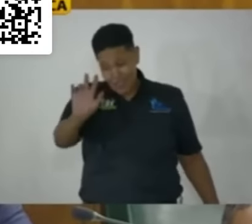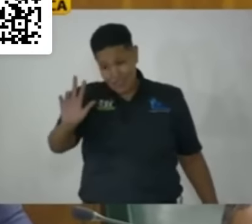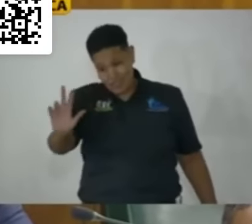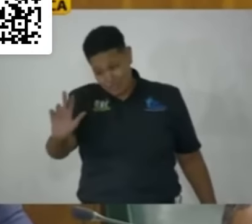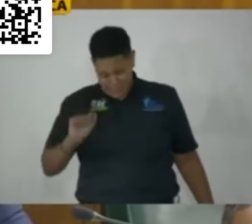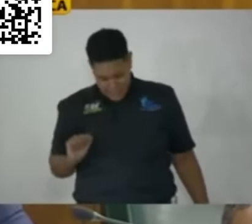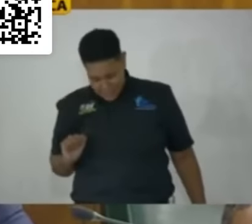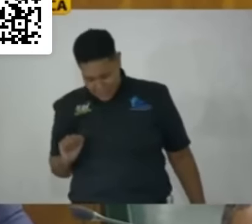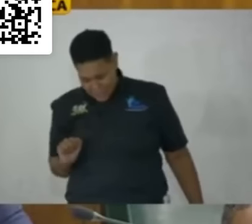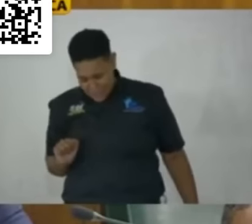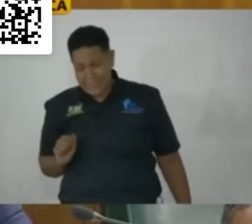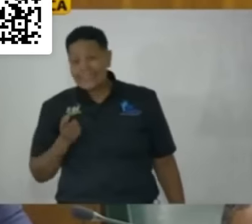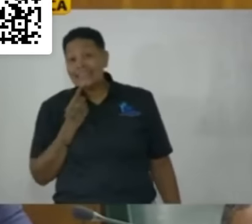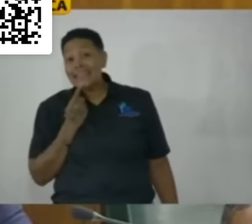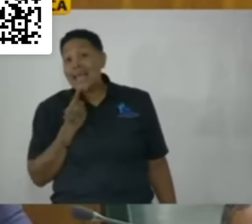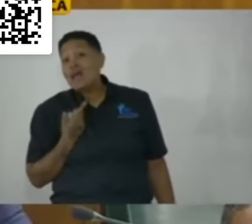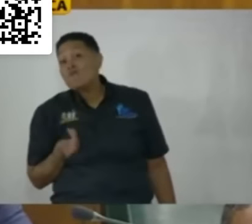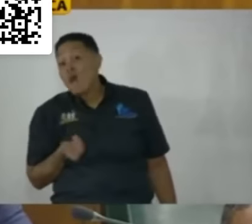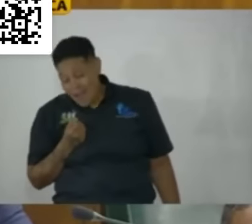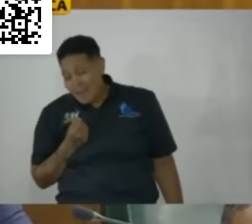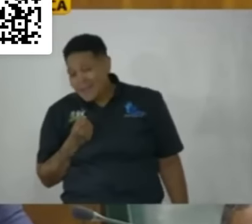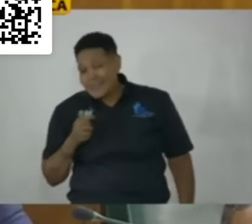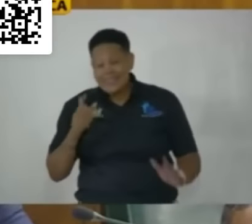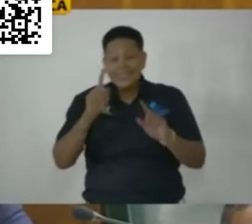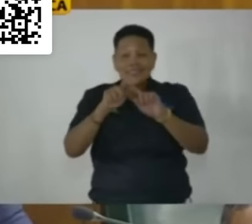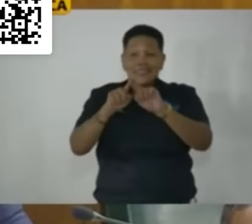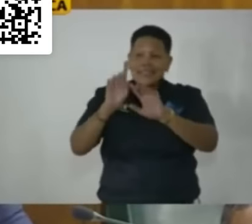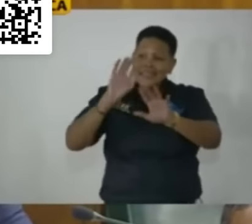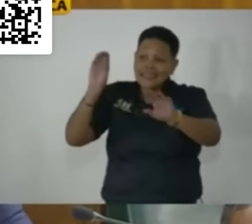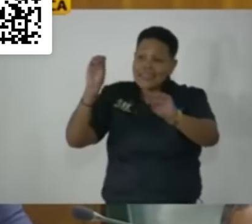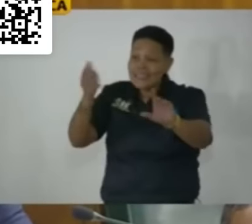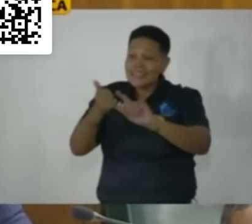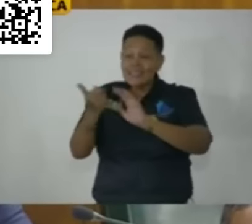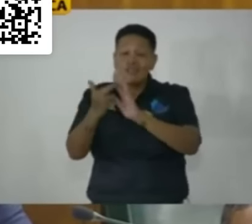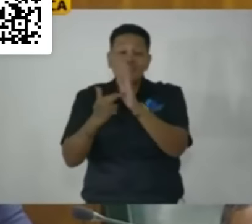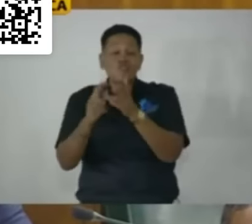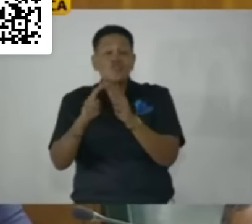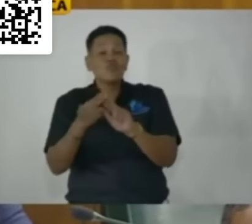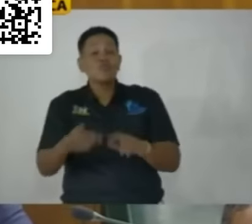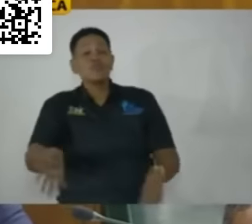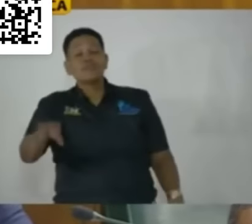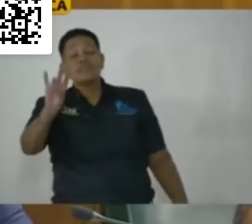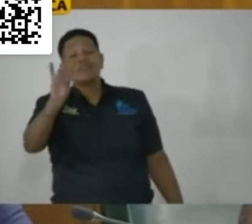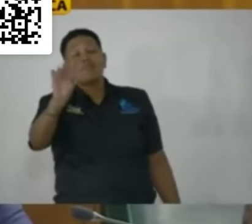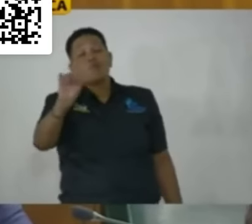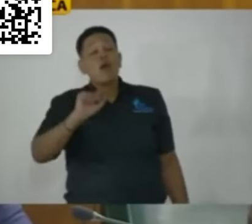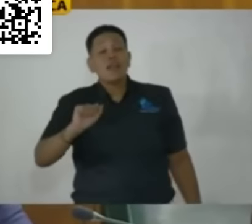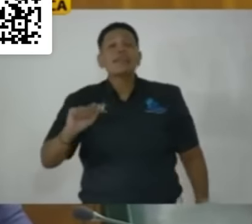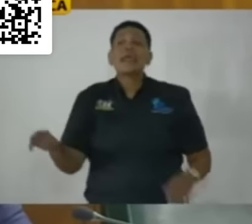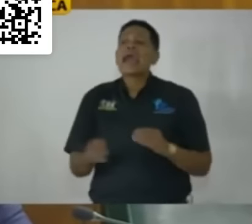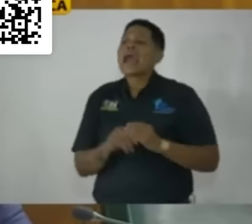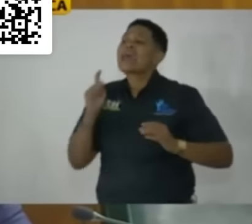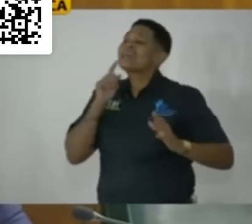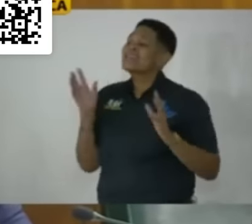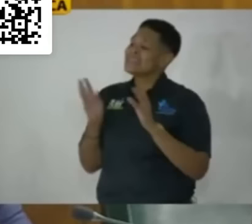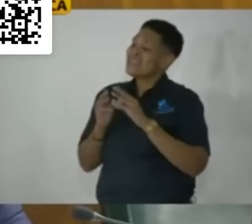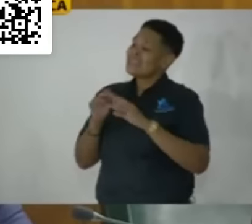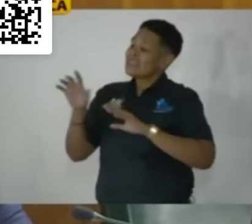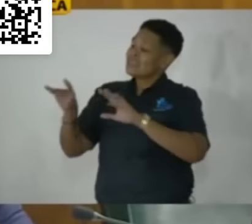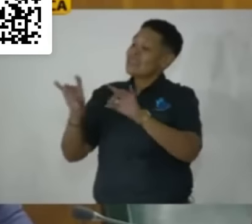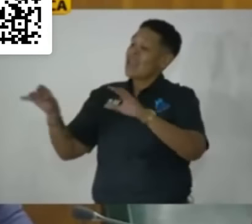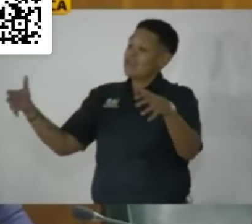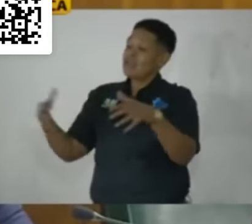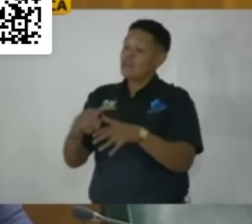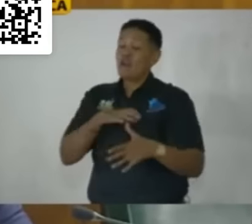68(3), where it says that subject to the provisions of Standing Order number 71, a sessional select committee